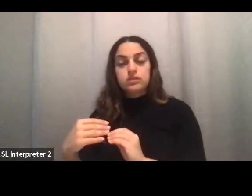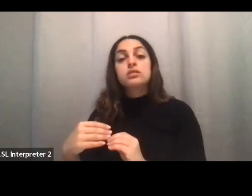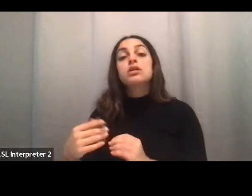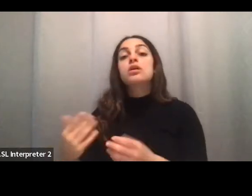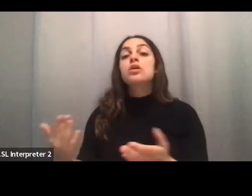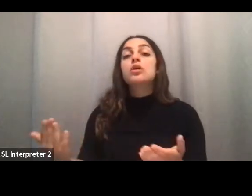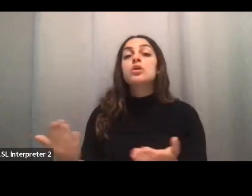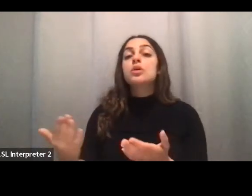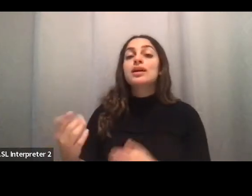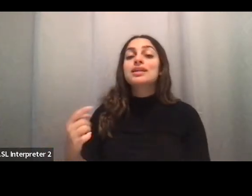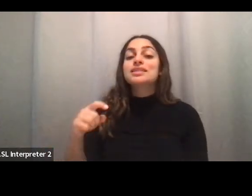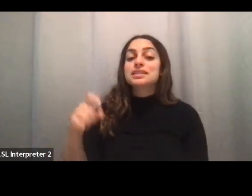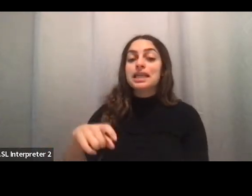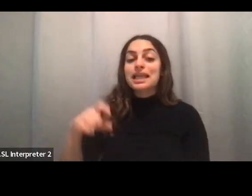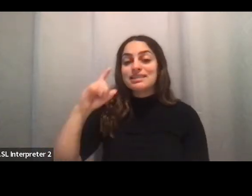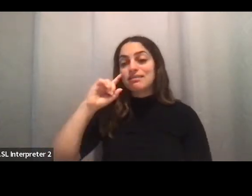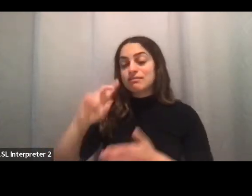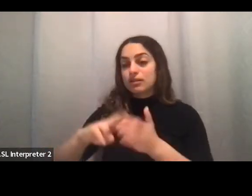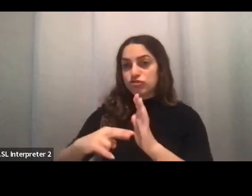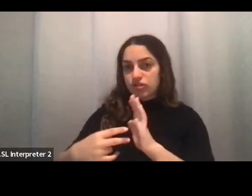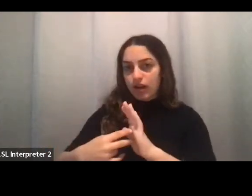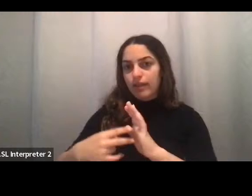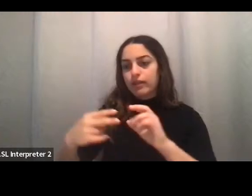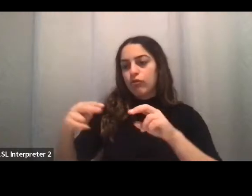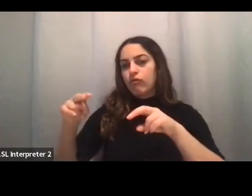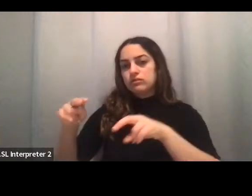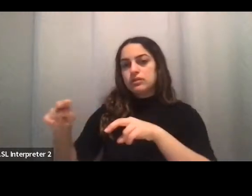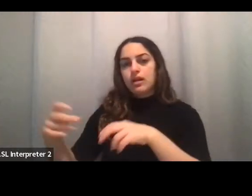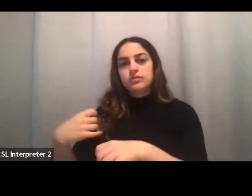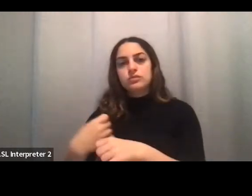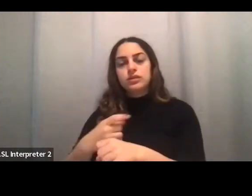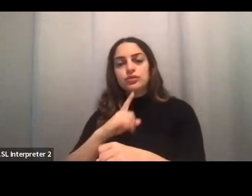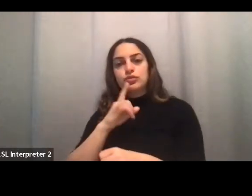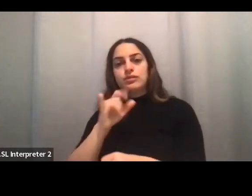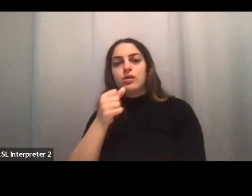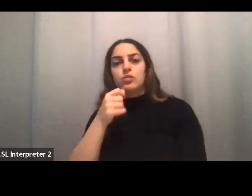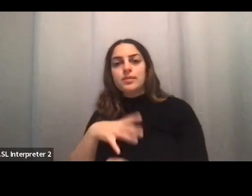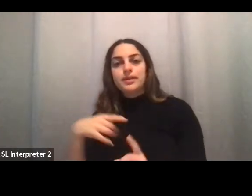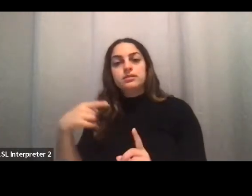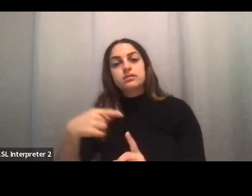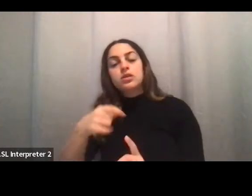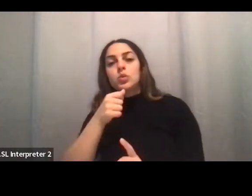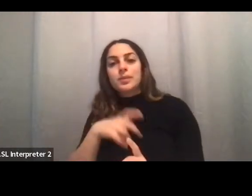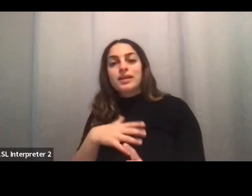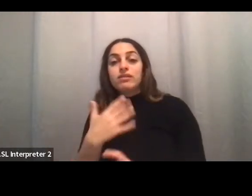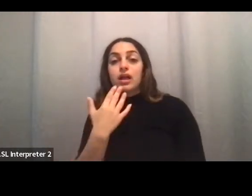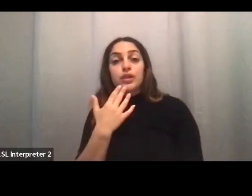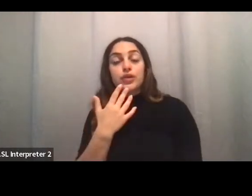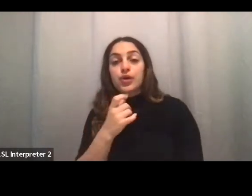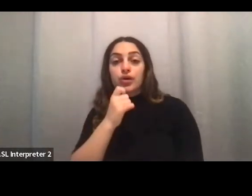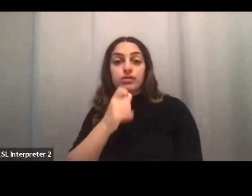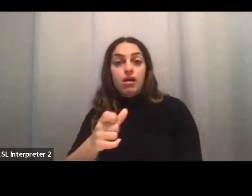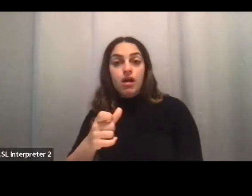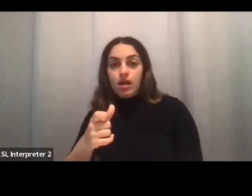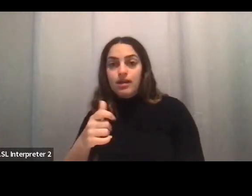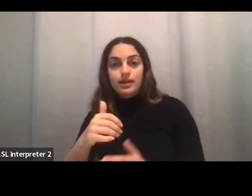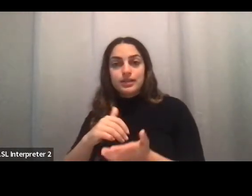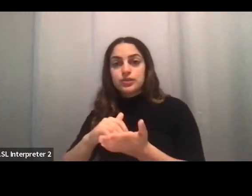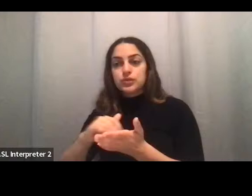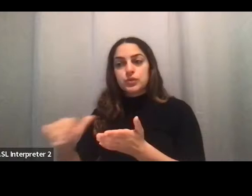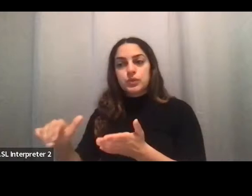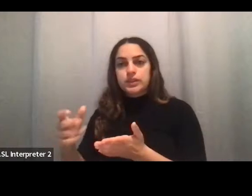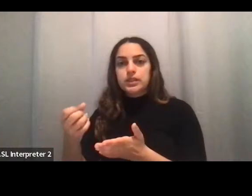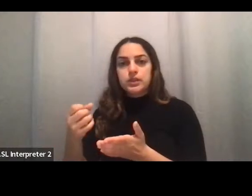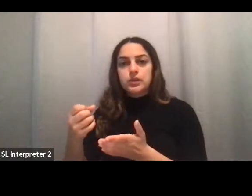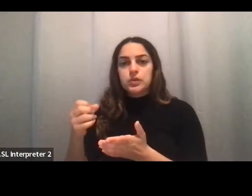intentionality and oversight to ensure that women particularly women of color are no longer excluded or forced to work